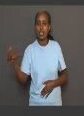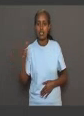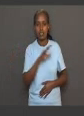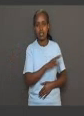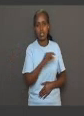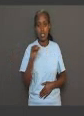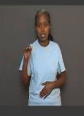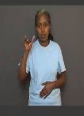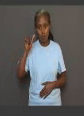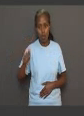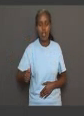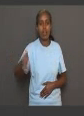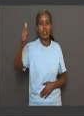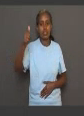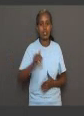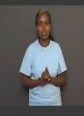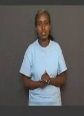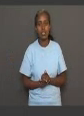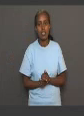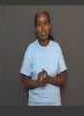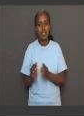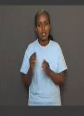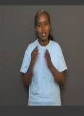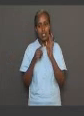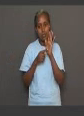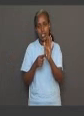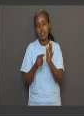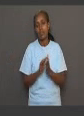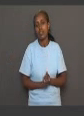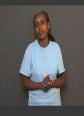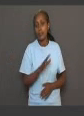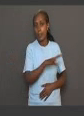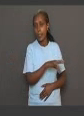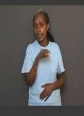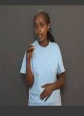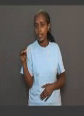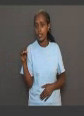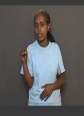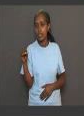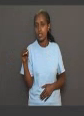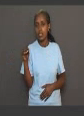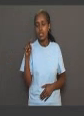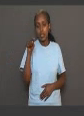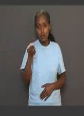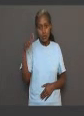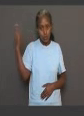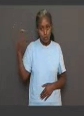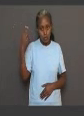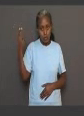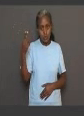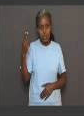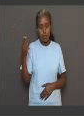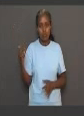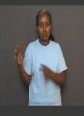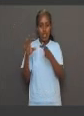and y-axis respectively, and you use them to